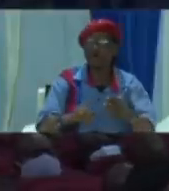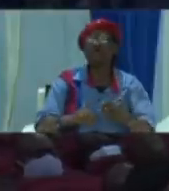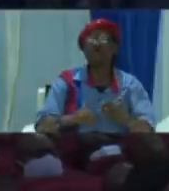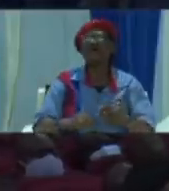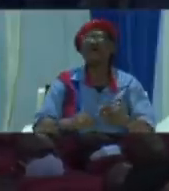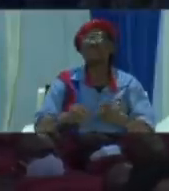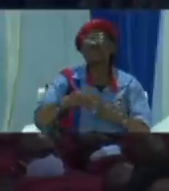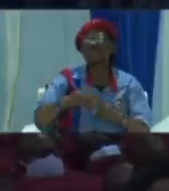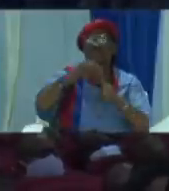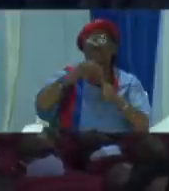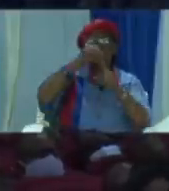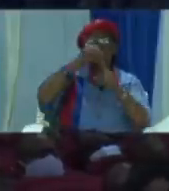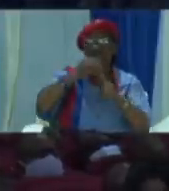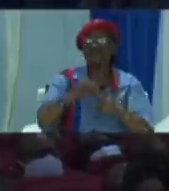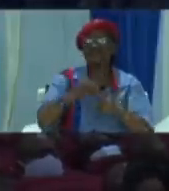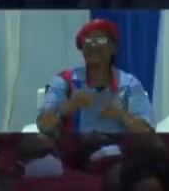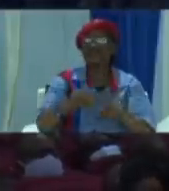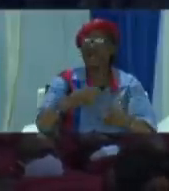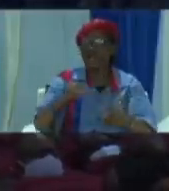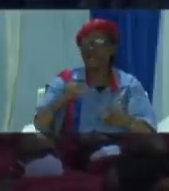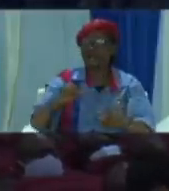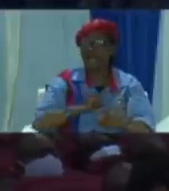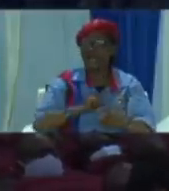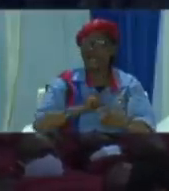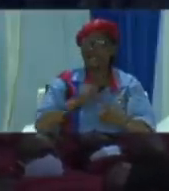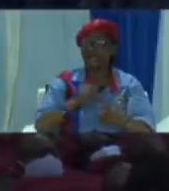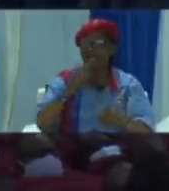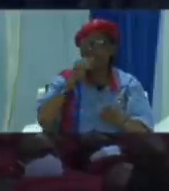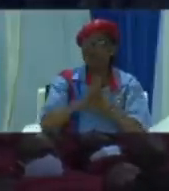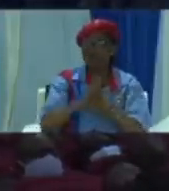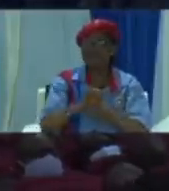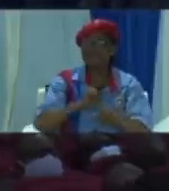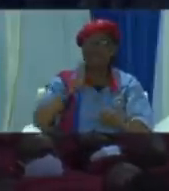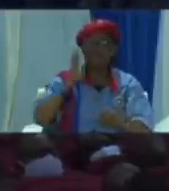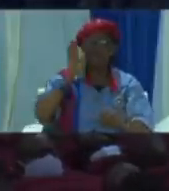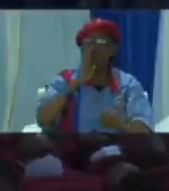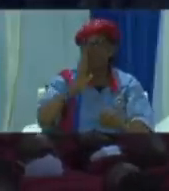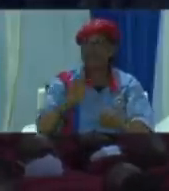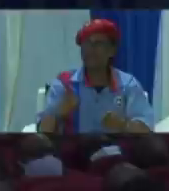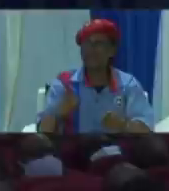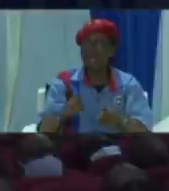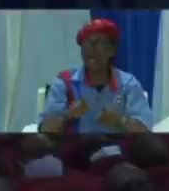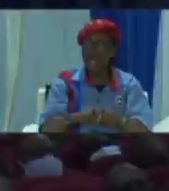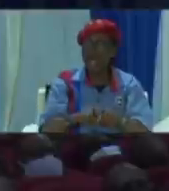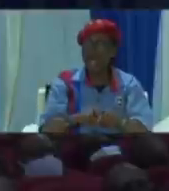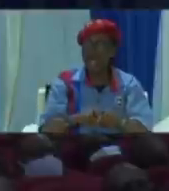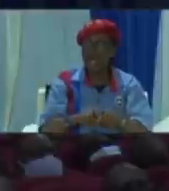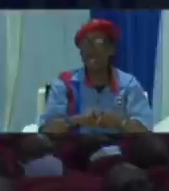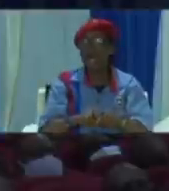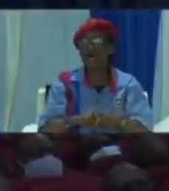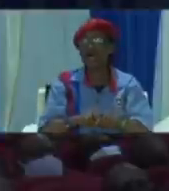And like I promise, I will try and be as quick as possible because I don't know when Daddy will stop me.